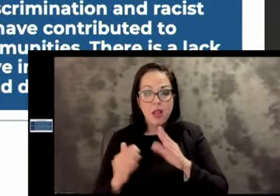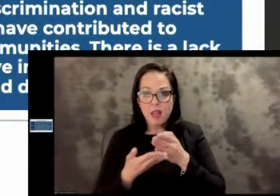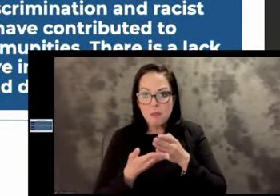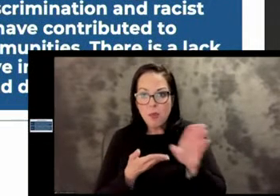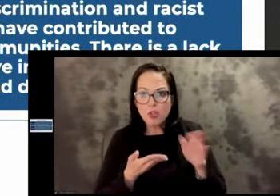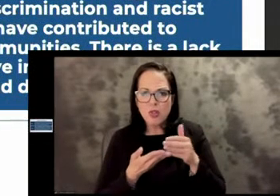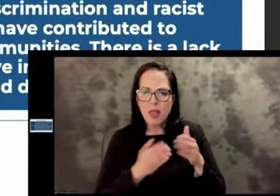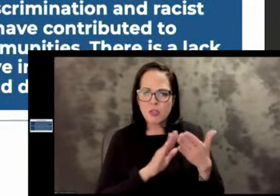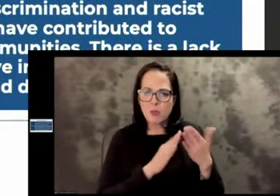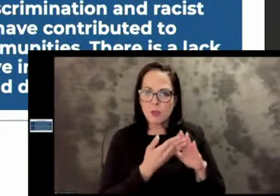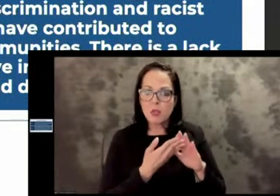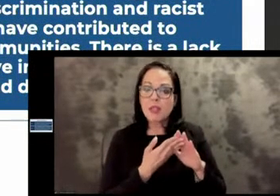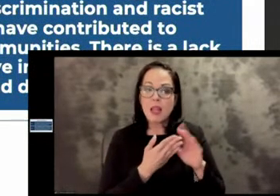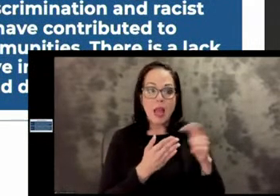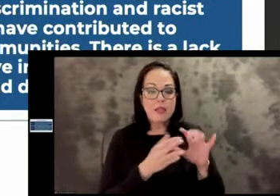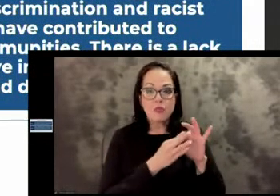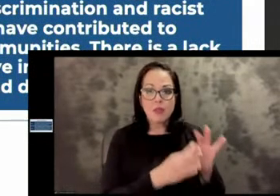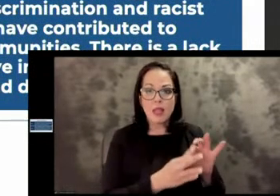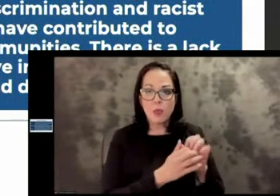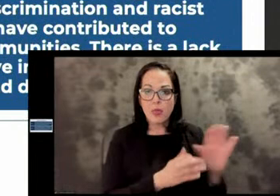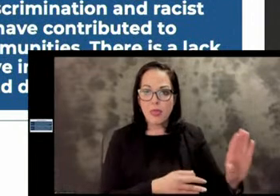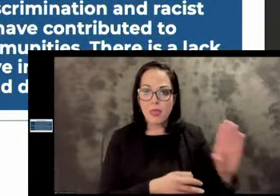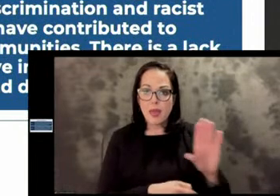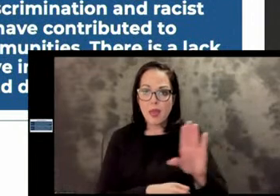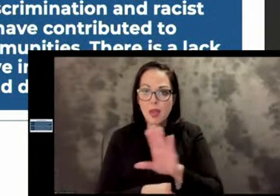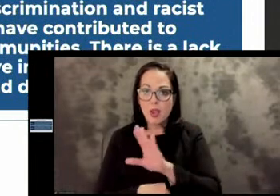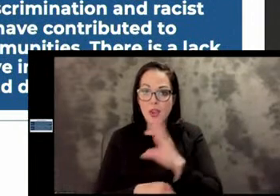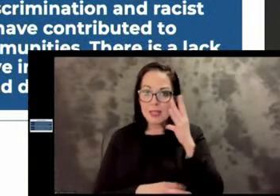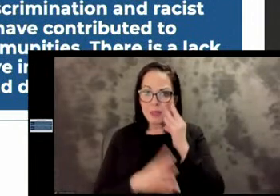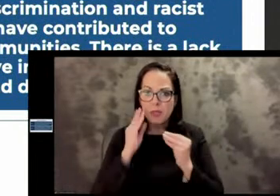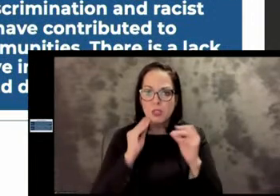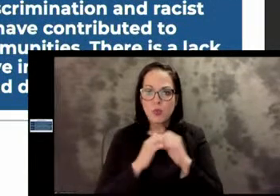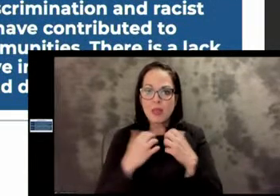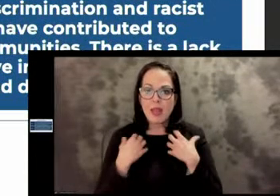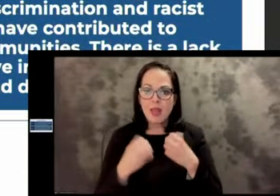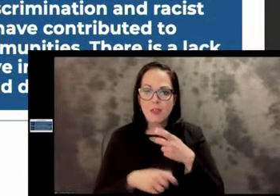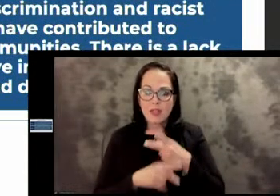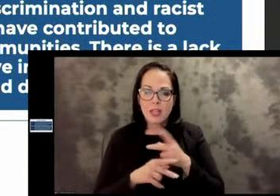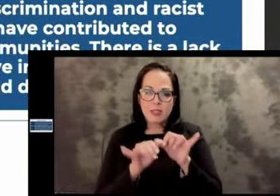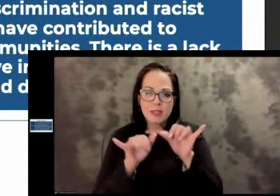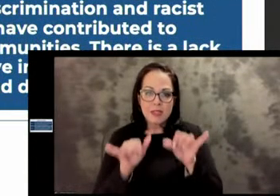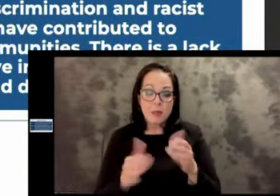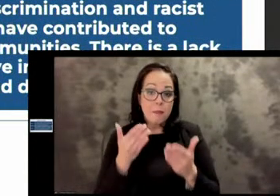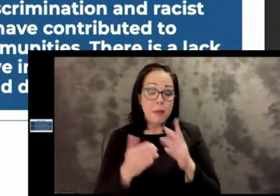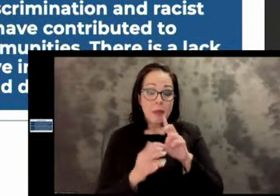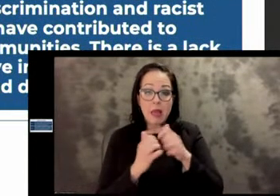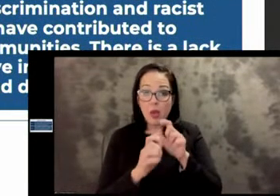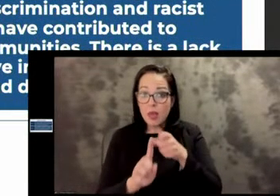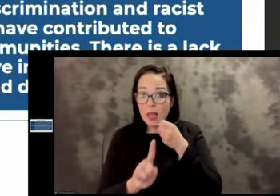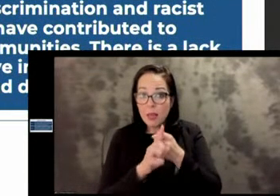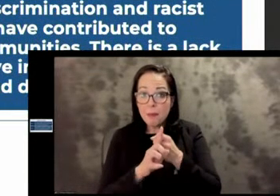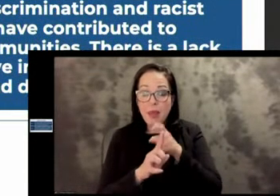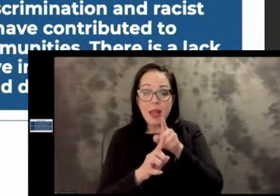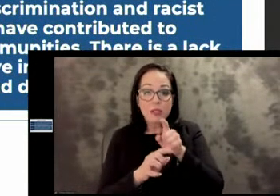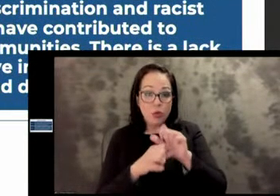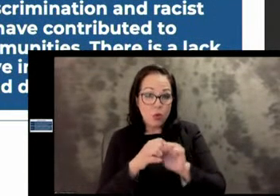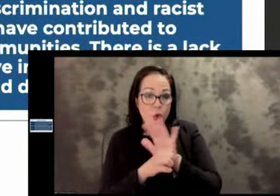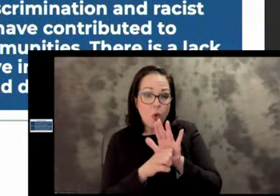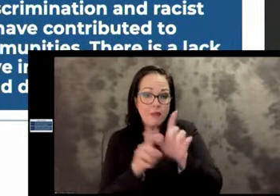communities as it relates to their experience with the healthcare system, and also how it may have impacted COVID-19